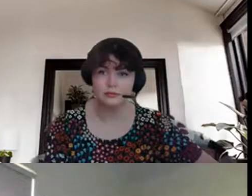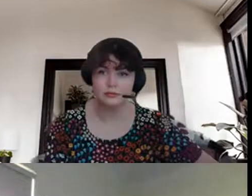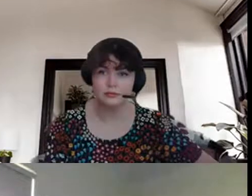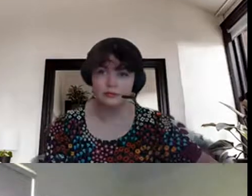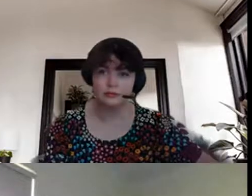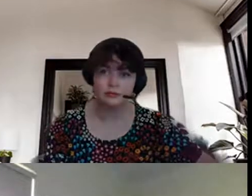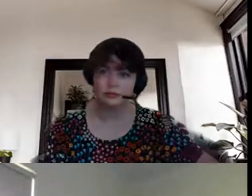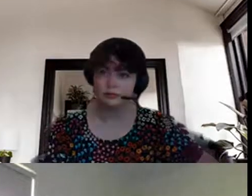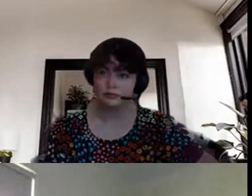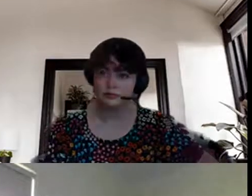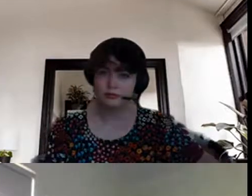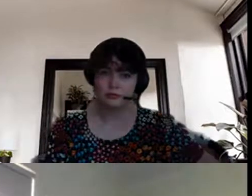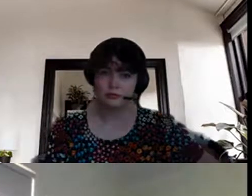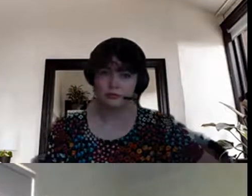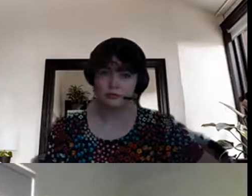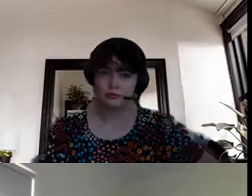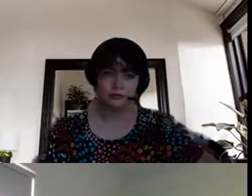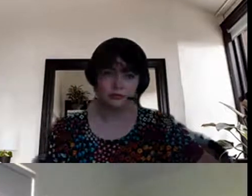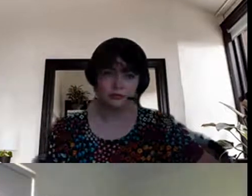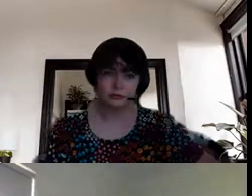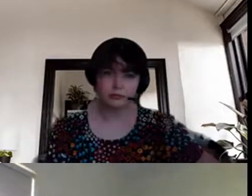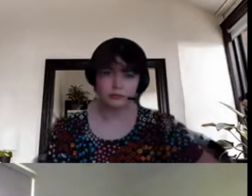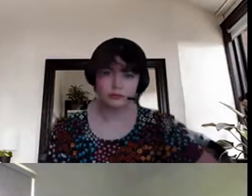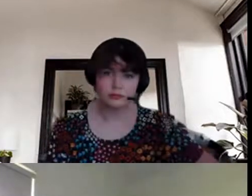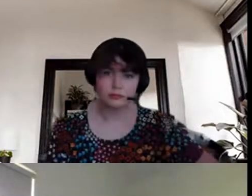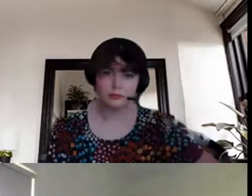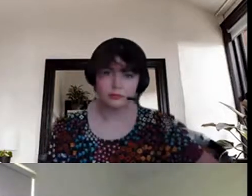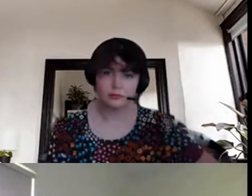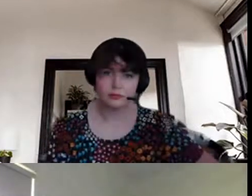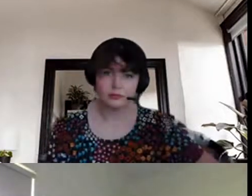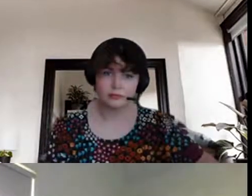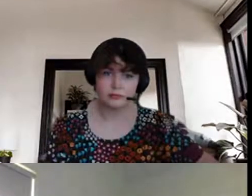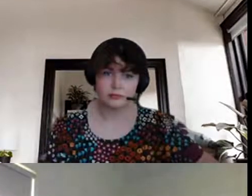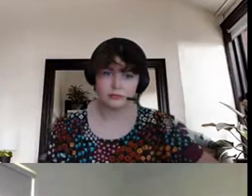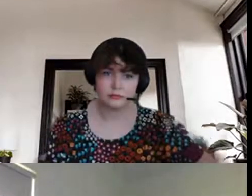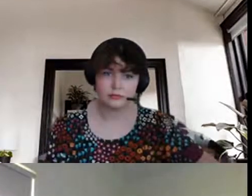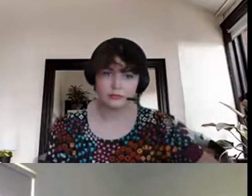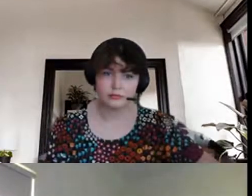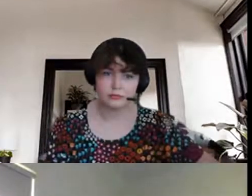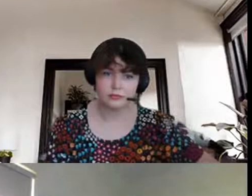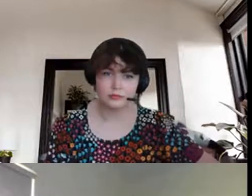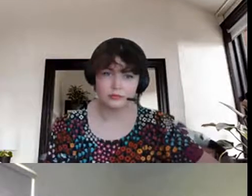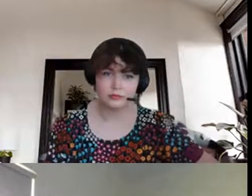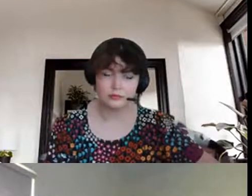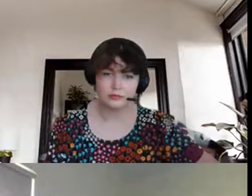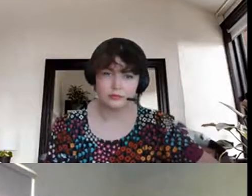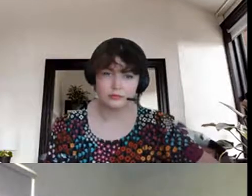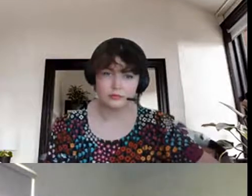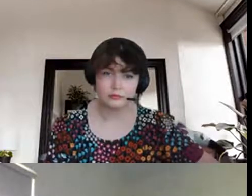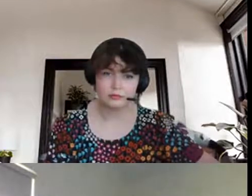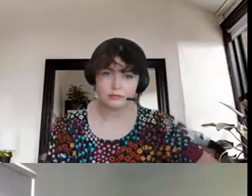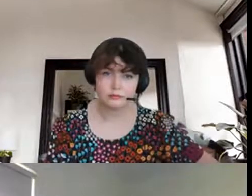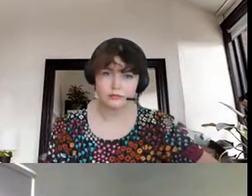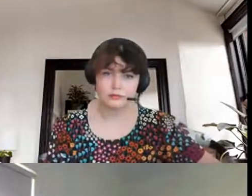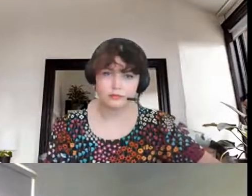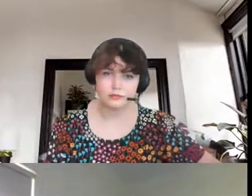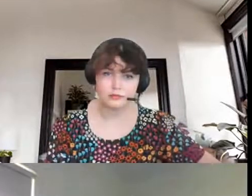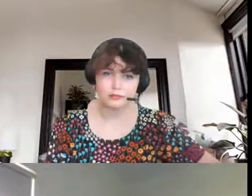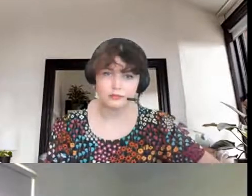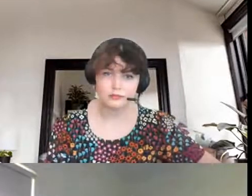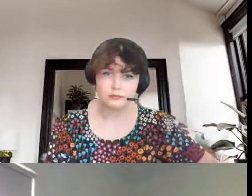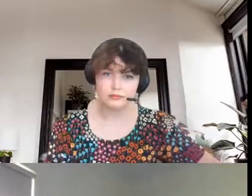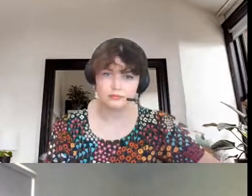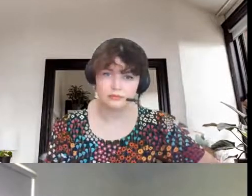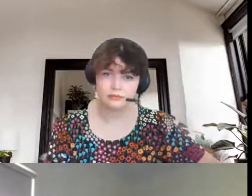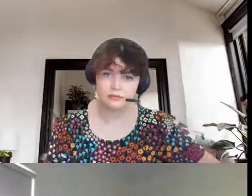program, the market, you know, there's interest for networks, you know, particularly for homes